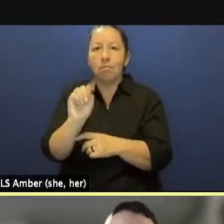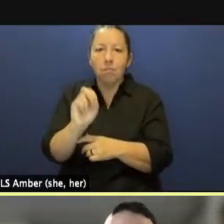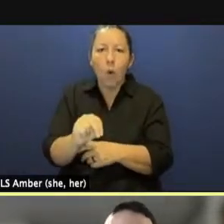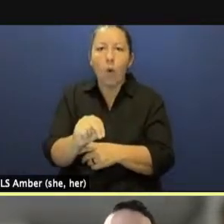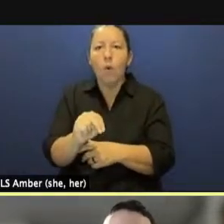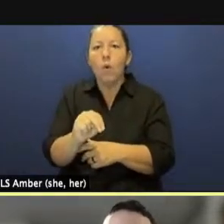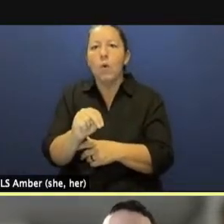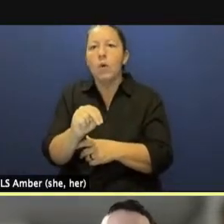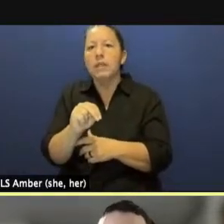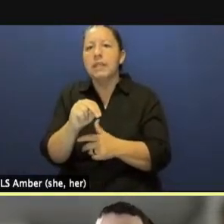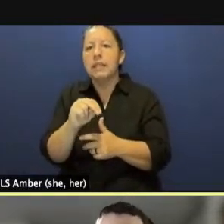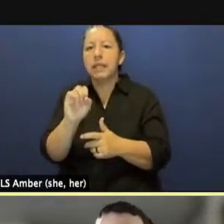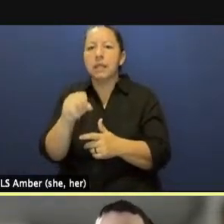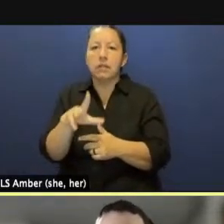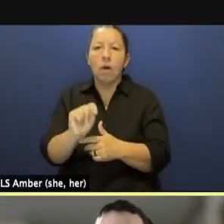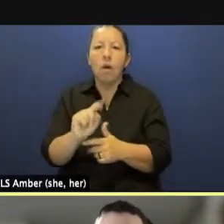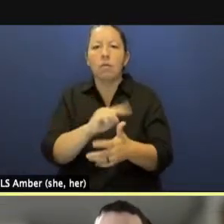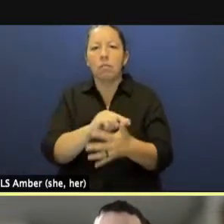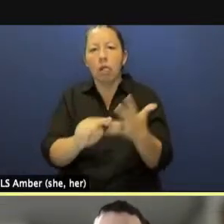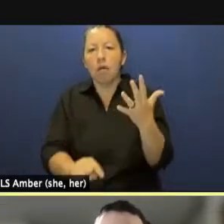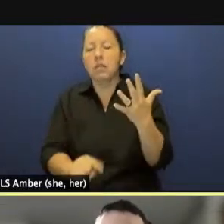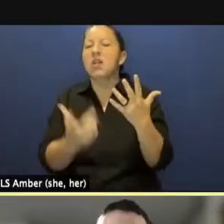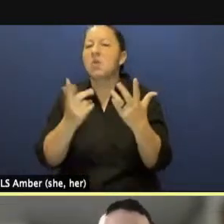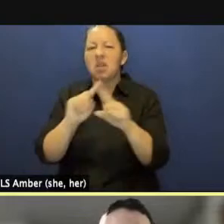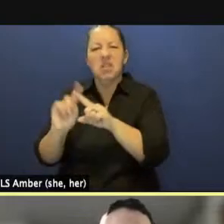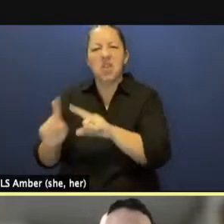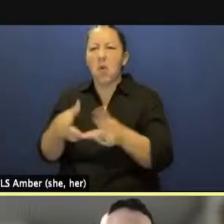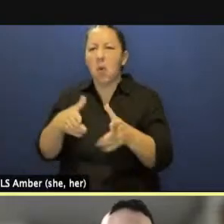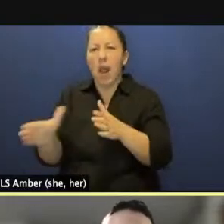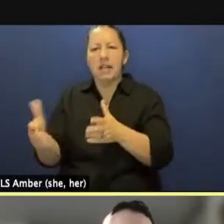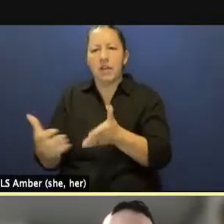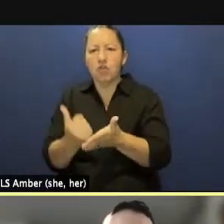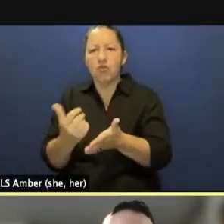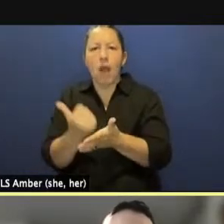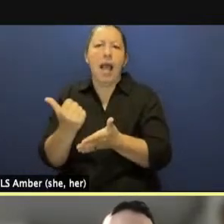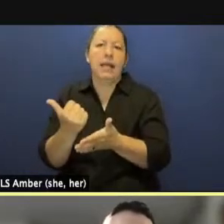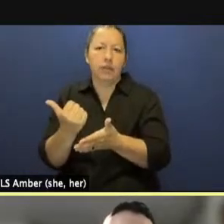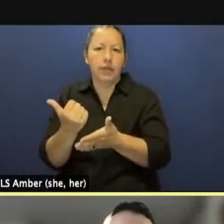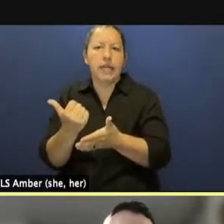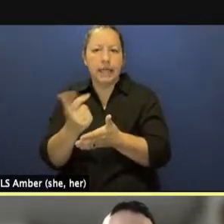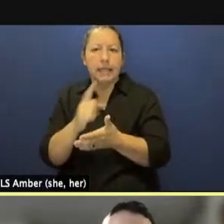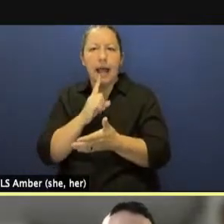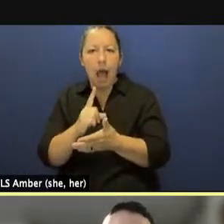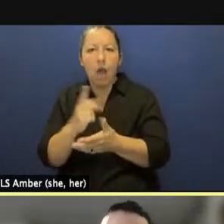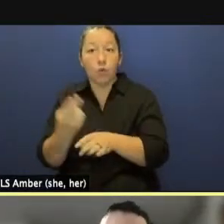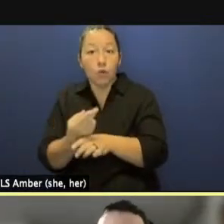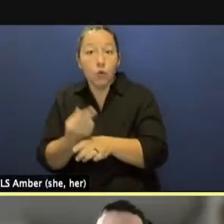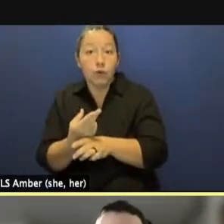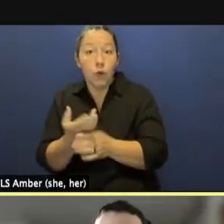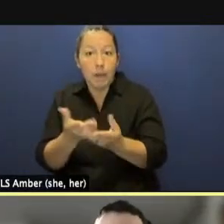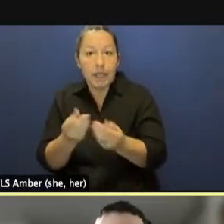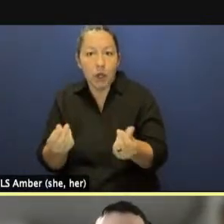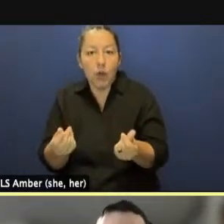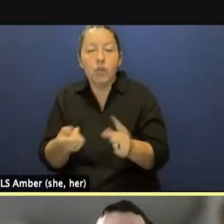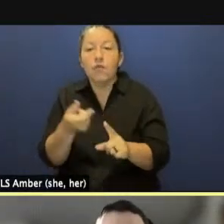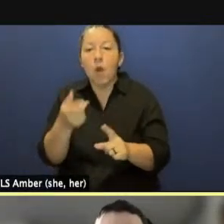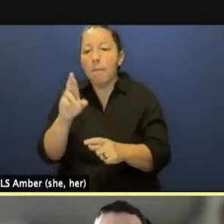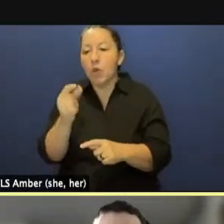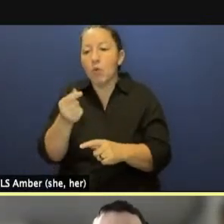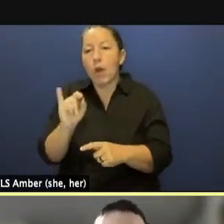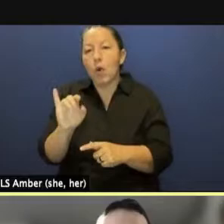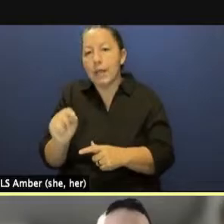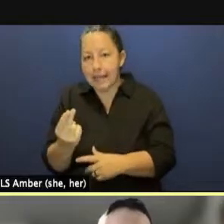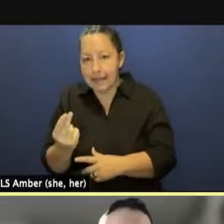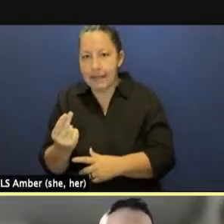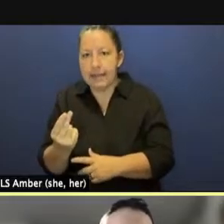You have various way of extracting the oxygen from the regolith. But at this stage, we don't know exactly. We don't know